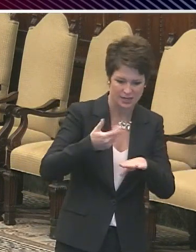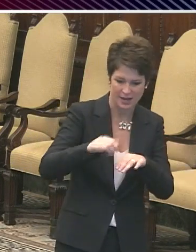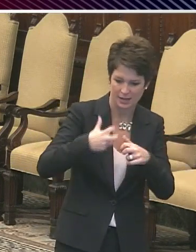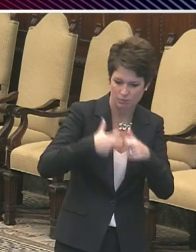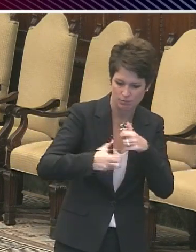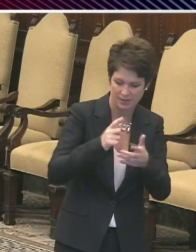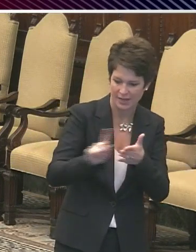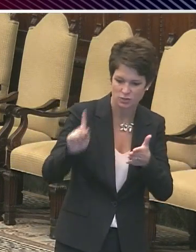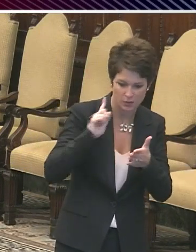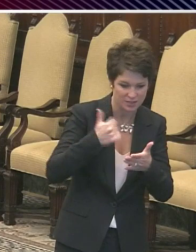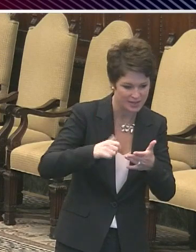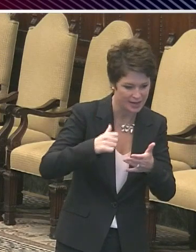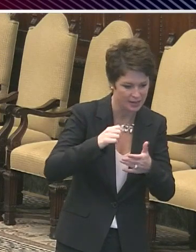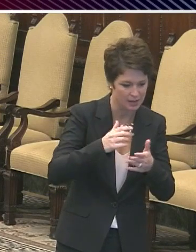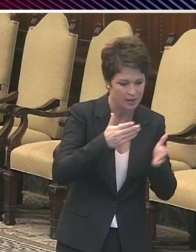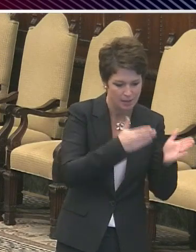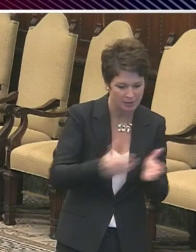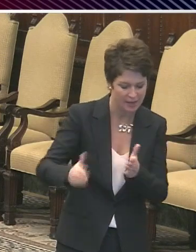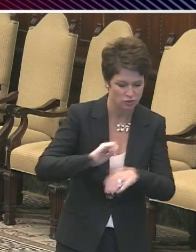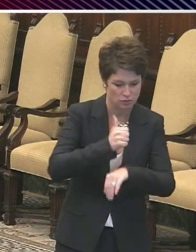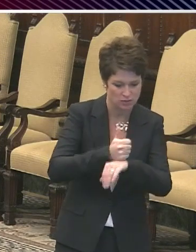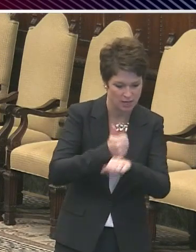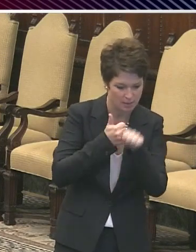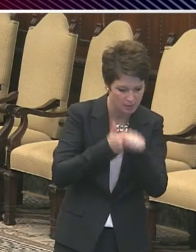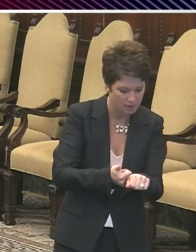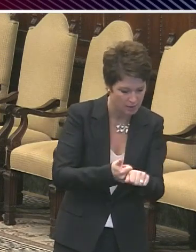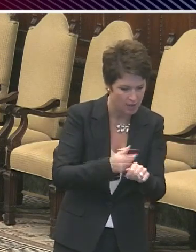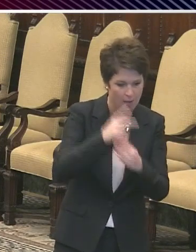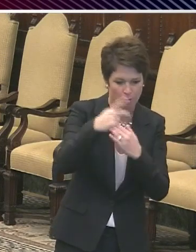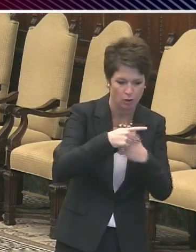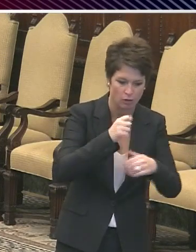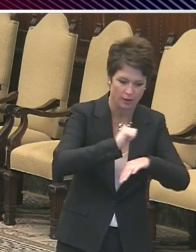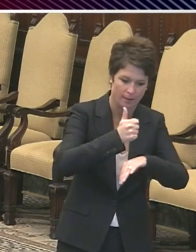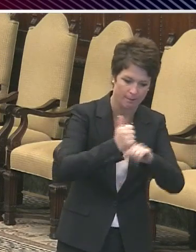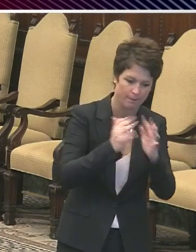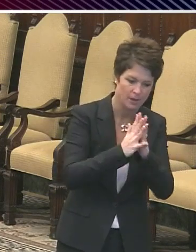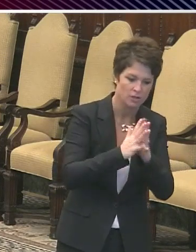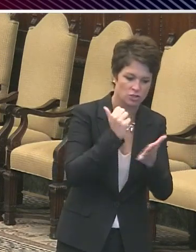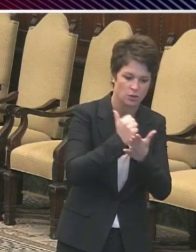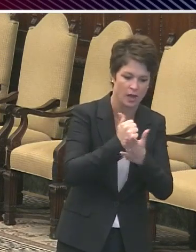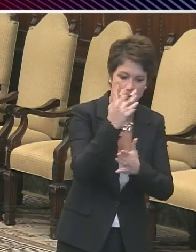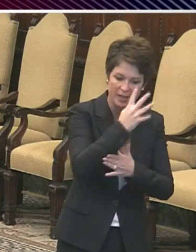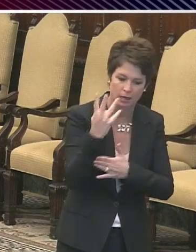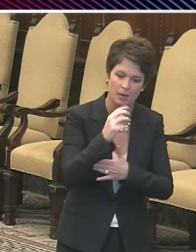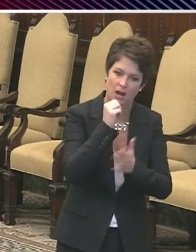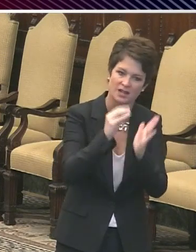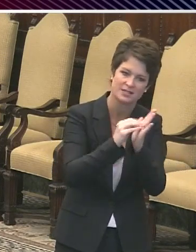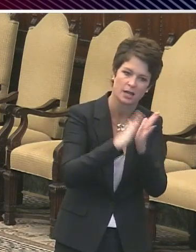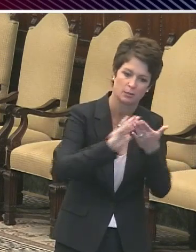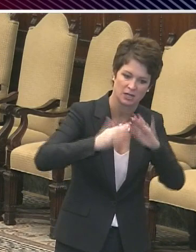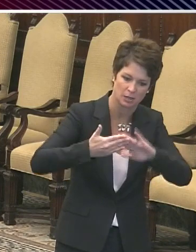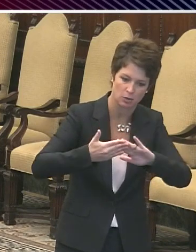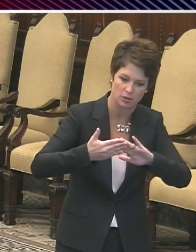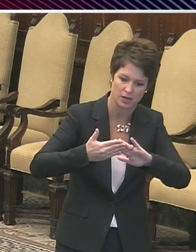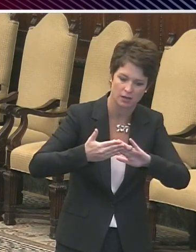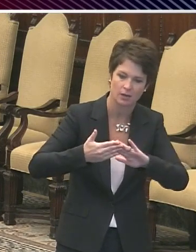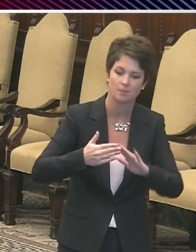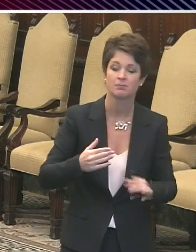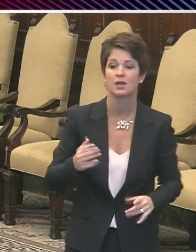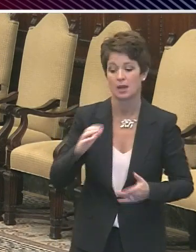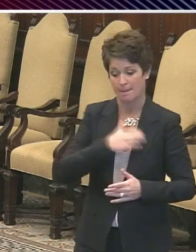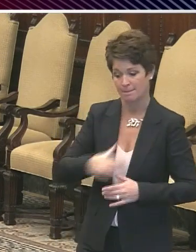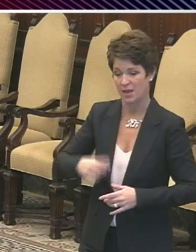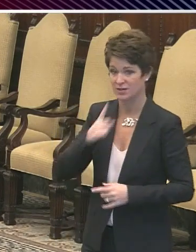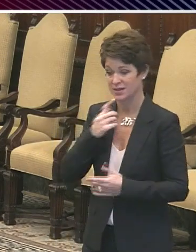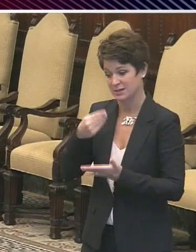and is there any plans to put them into practice in some sort of a program to help this immigrant undocumented community? I mean, my